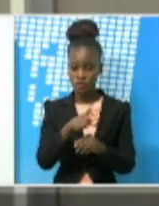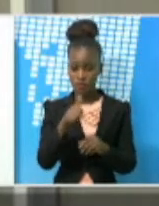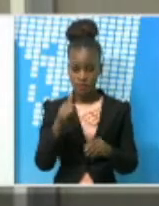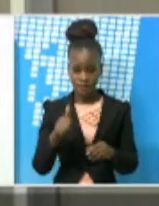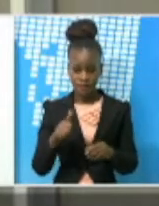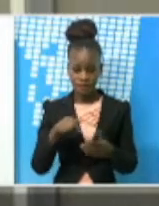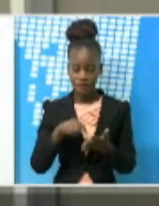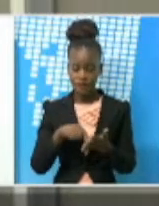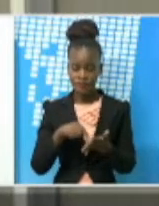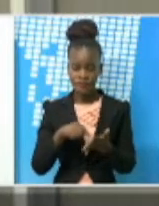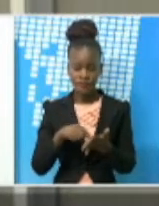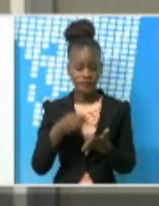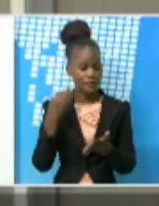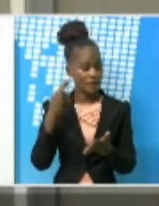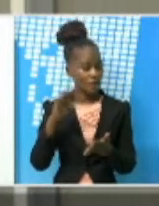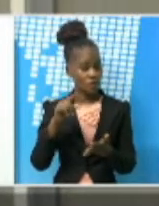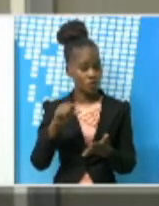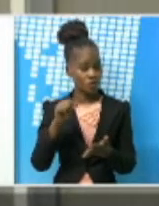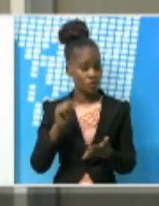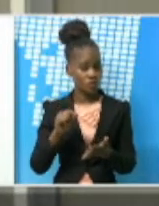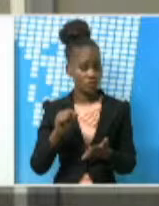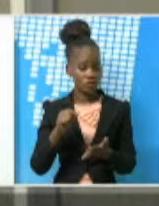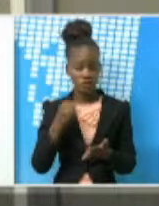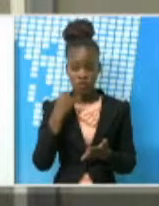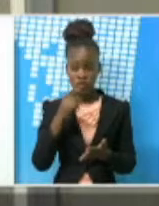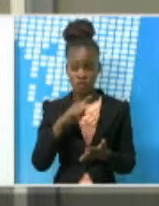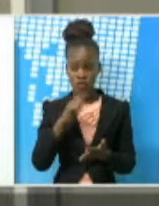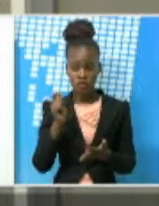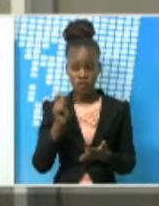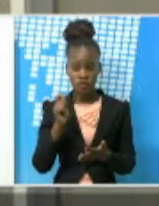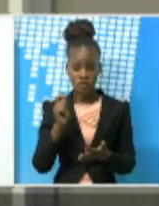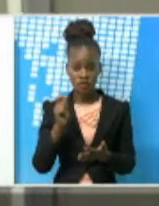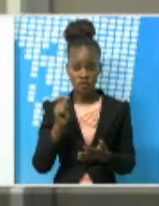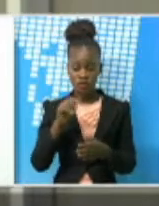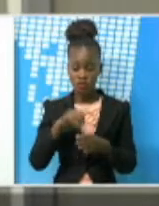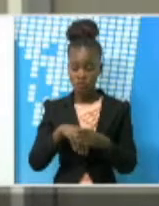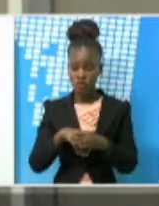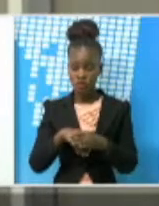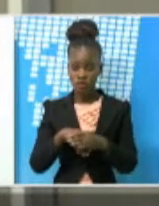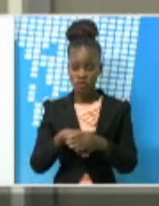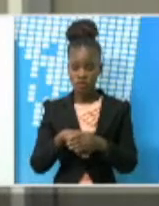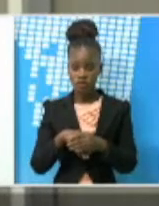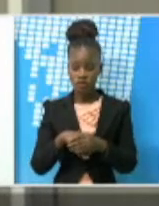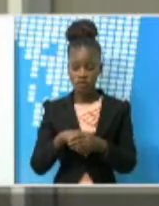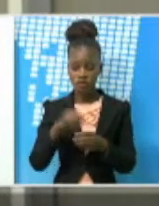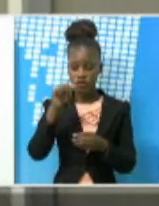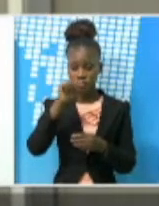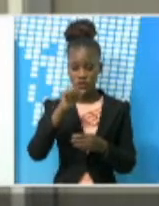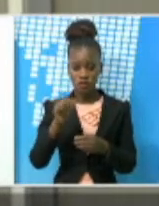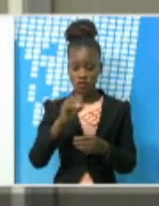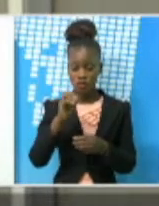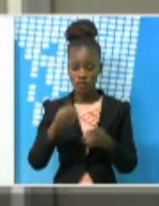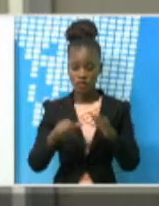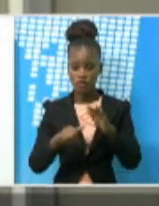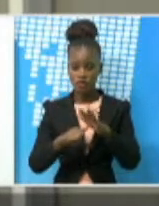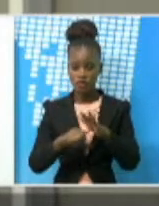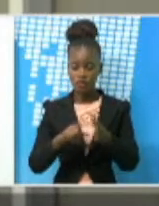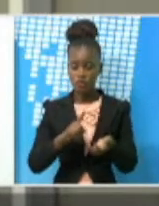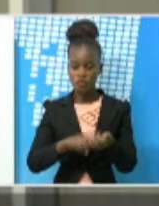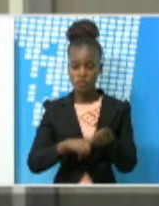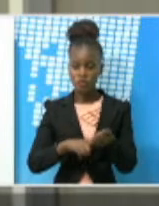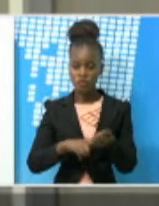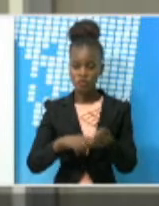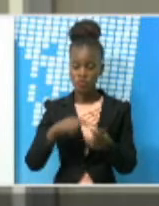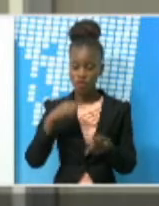section or category is the mineral beneficiation. So under mineral beneficiation, we are talking